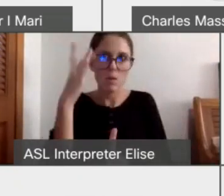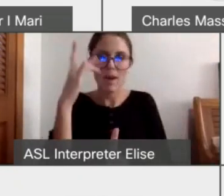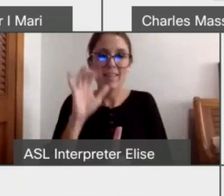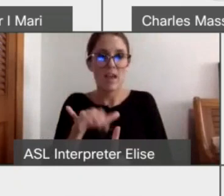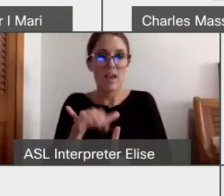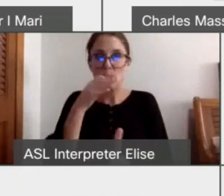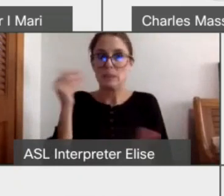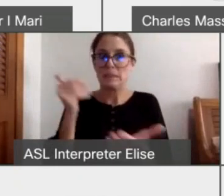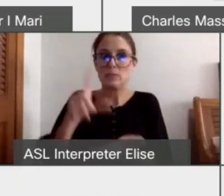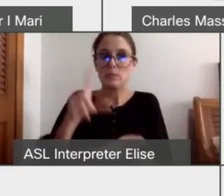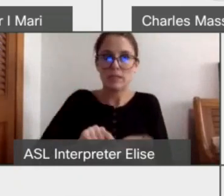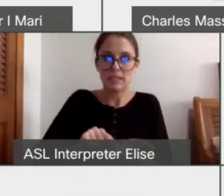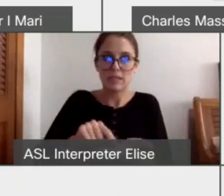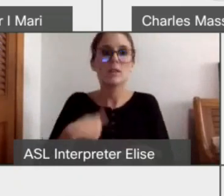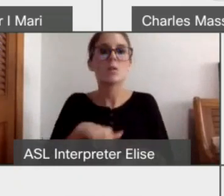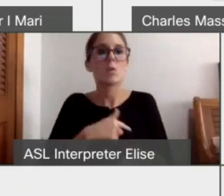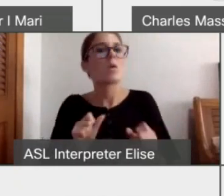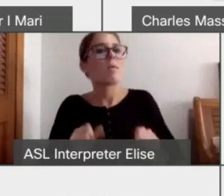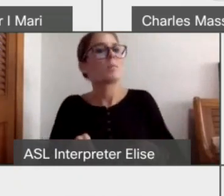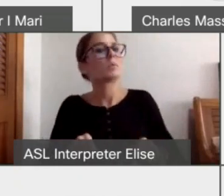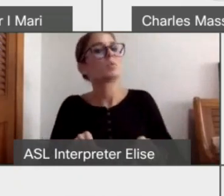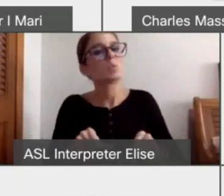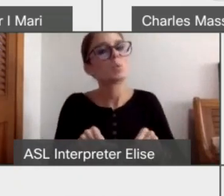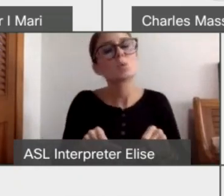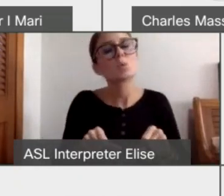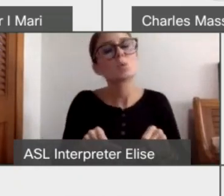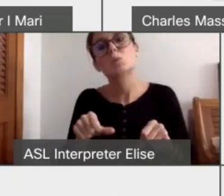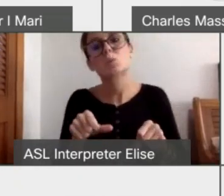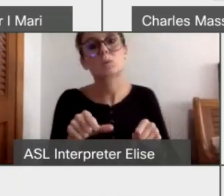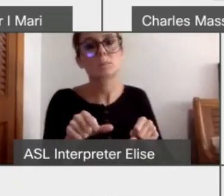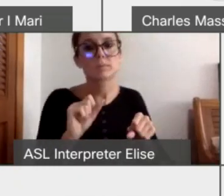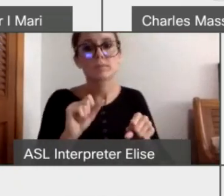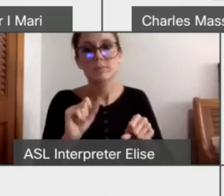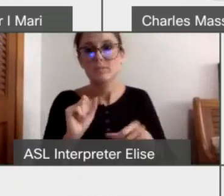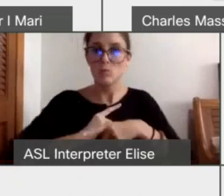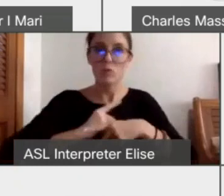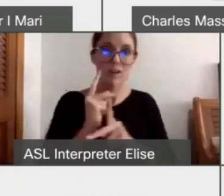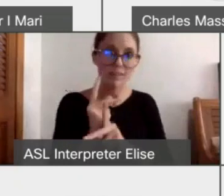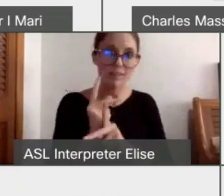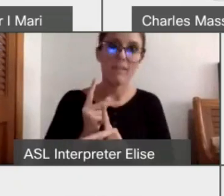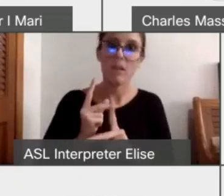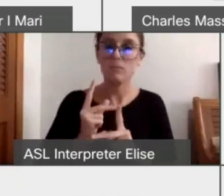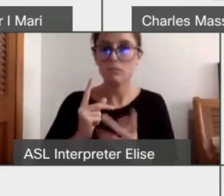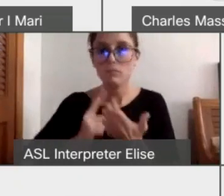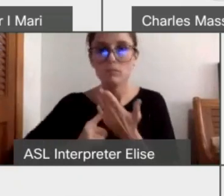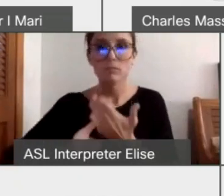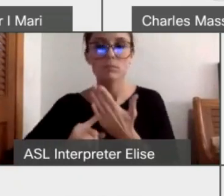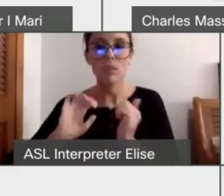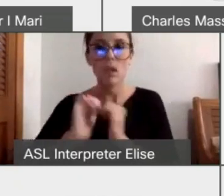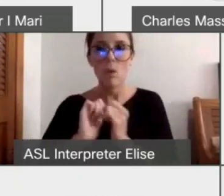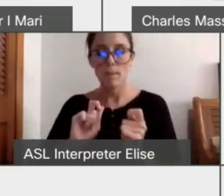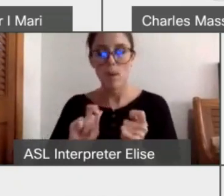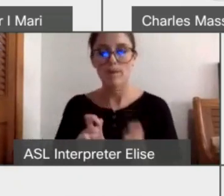So we actually were able to have a very productive conversation about modifying